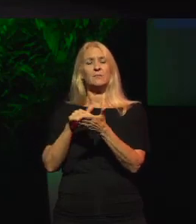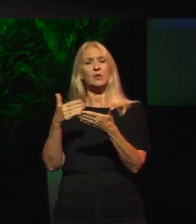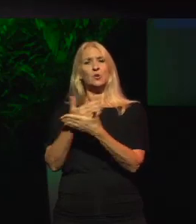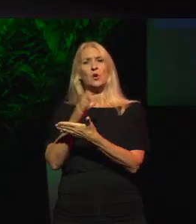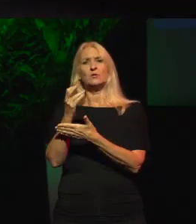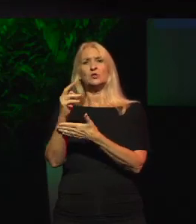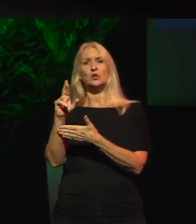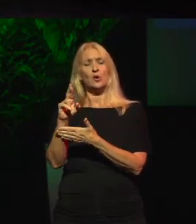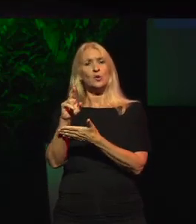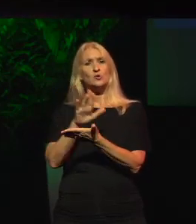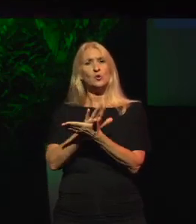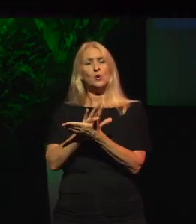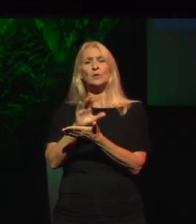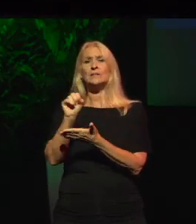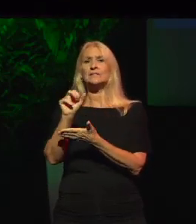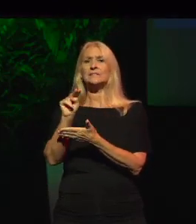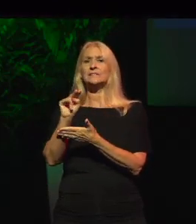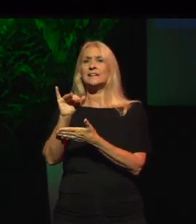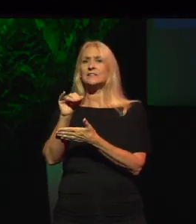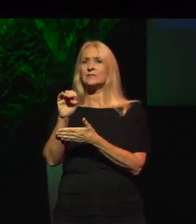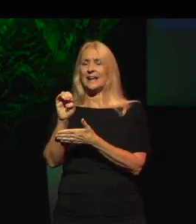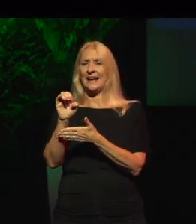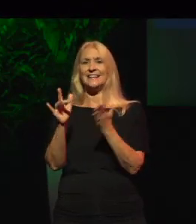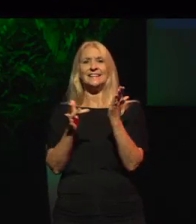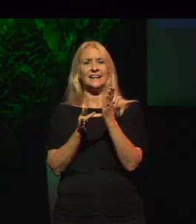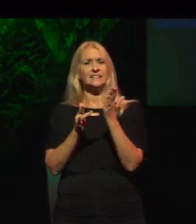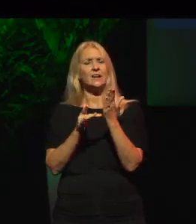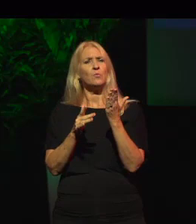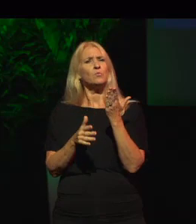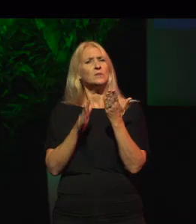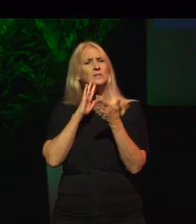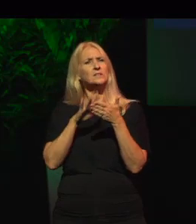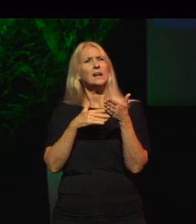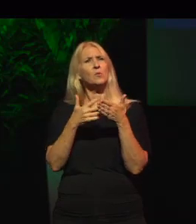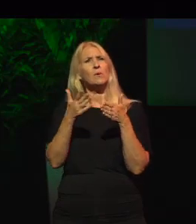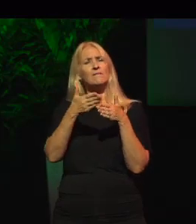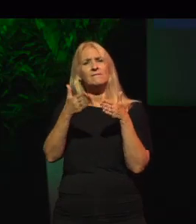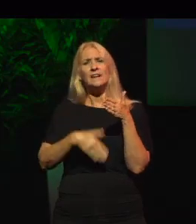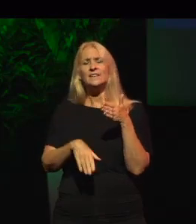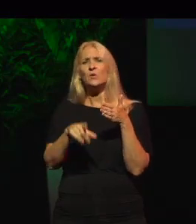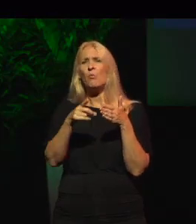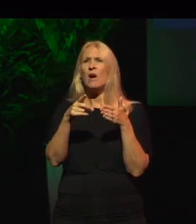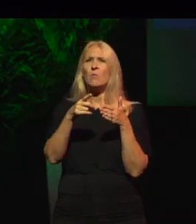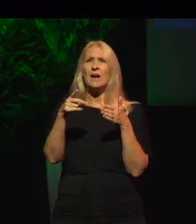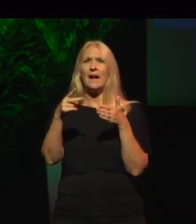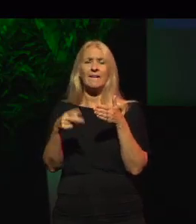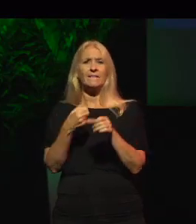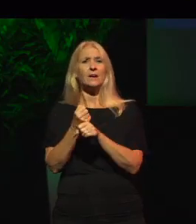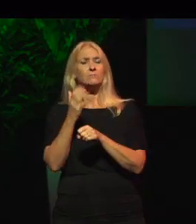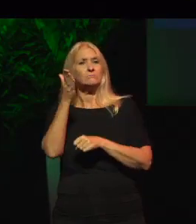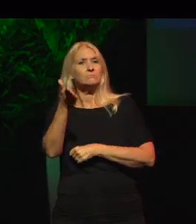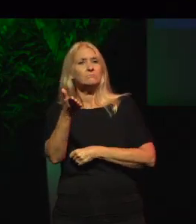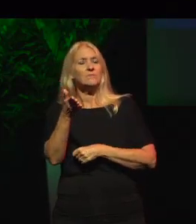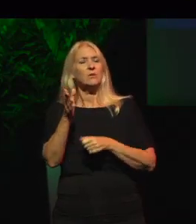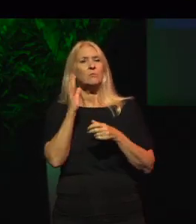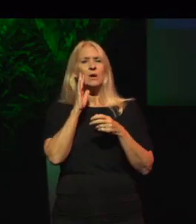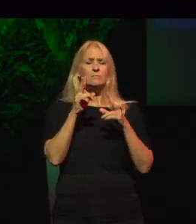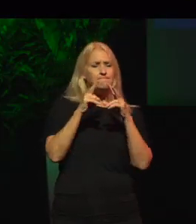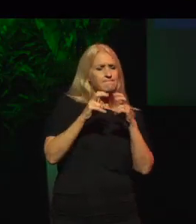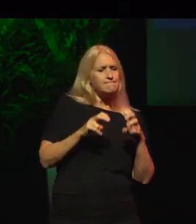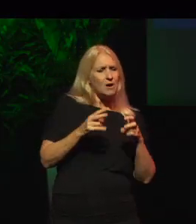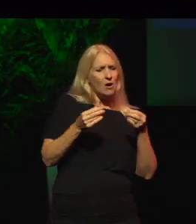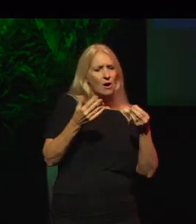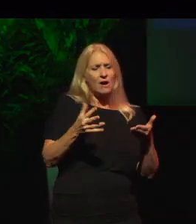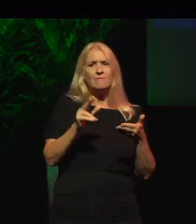which is scheduled to be completed about a year to a year and a half from now. We will be assessing our offerings at Nassau County and